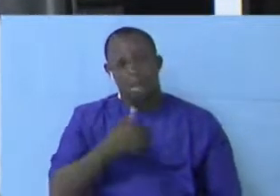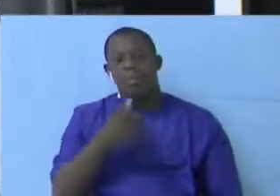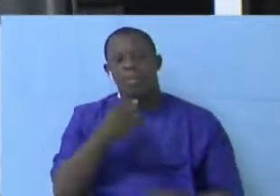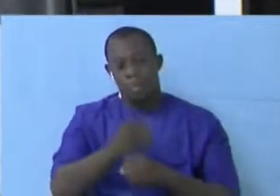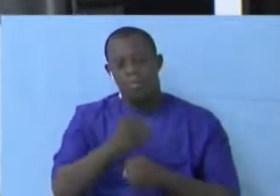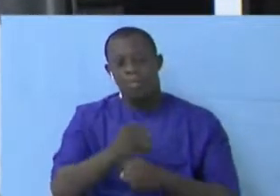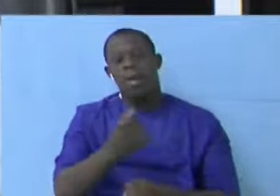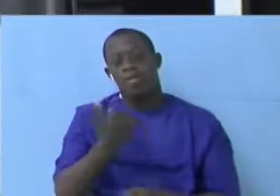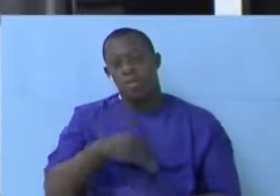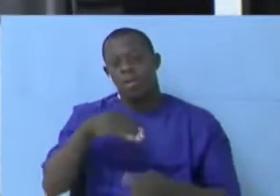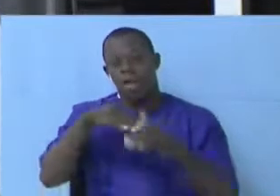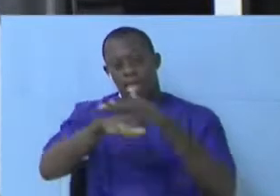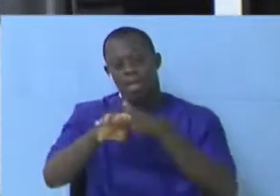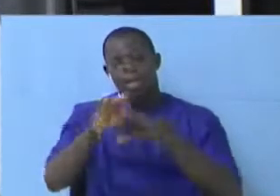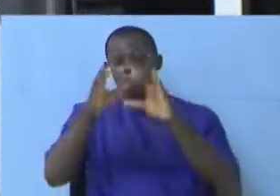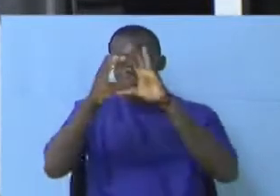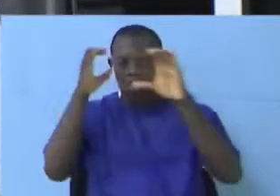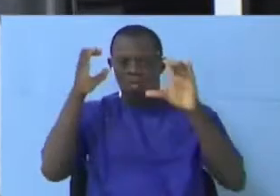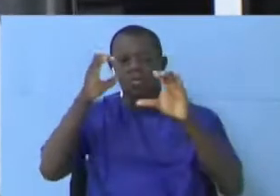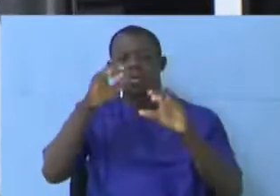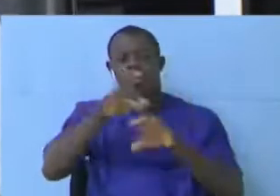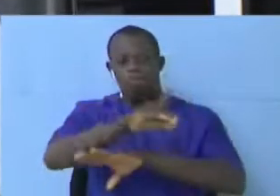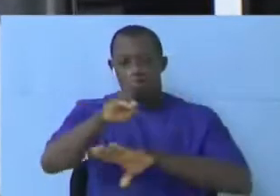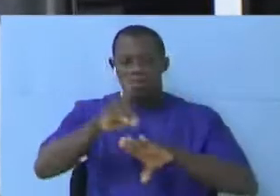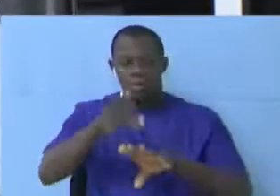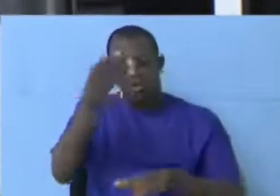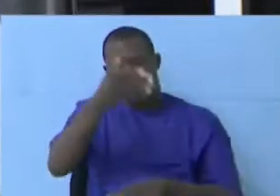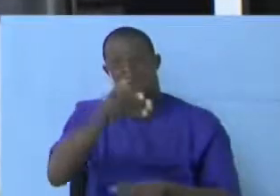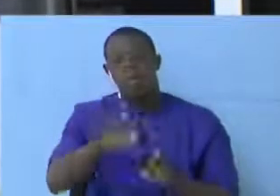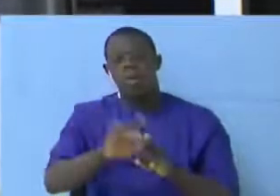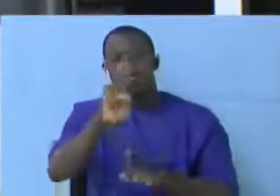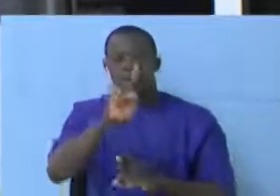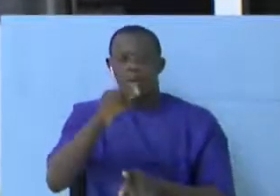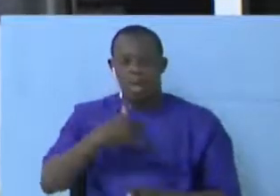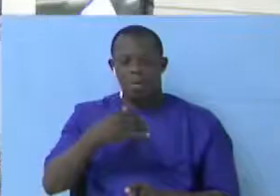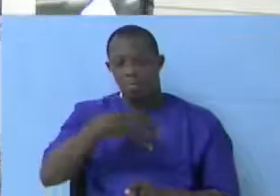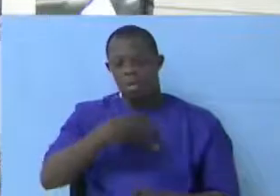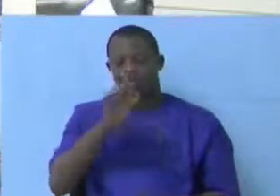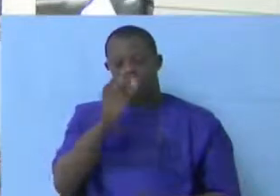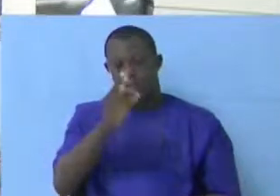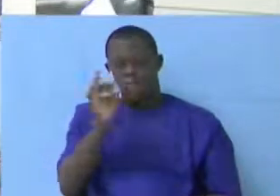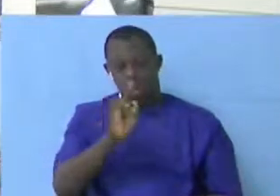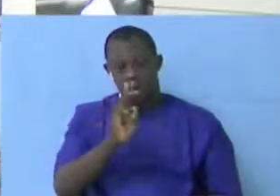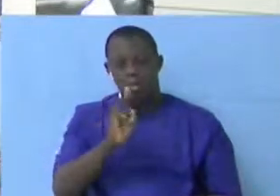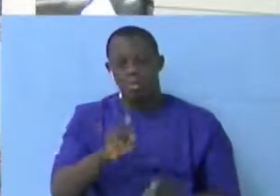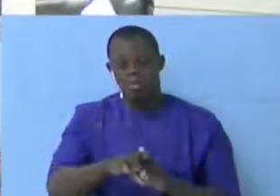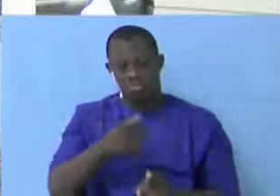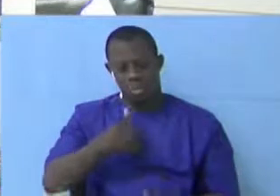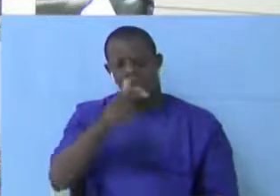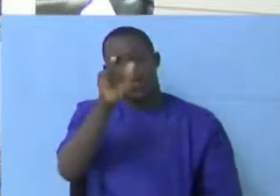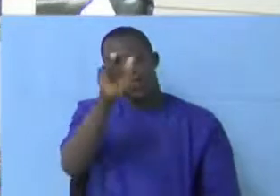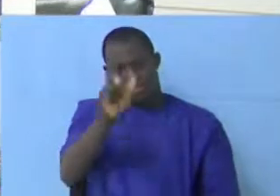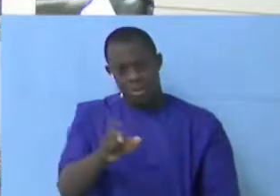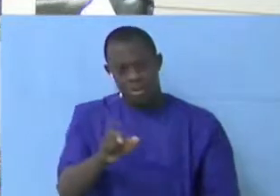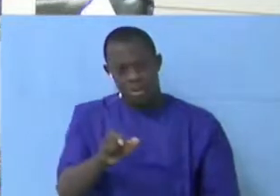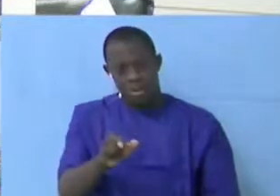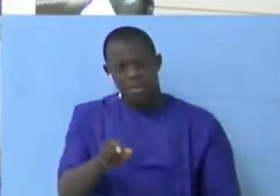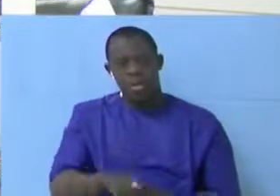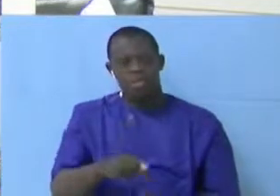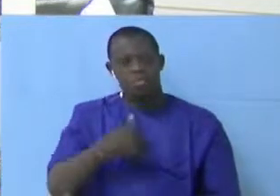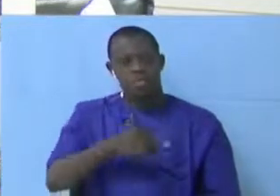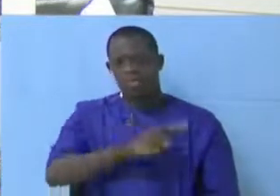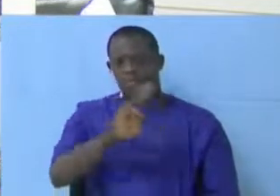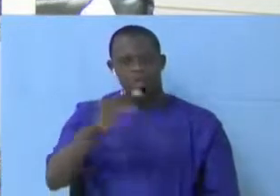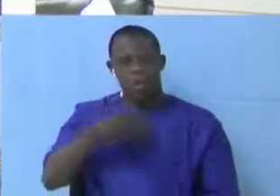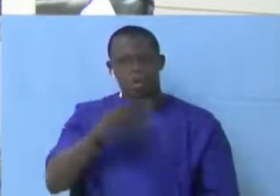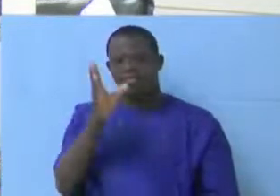make them enter the vehicle at the Navy. What I want to say is this. I am a human being. And I don't want to